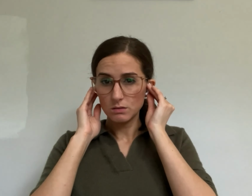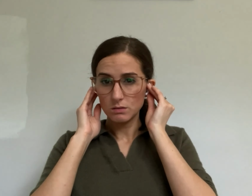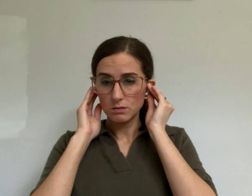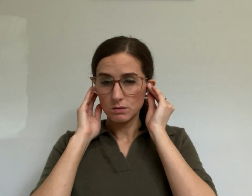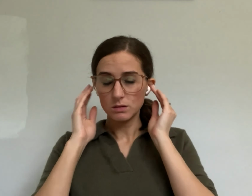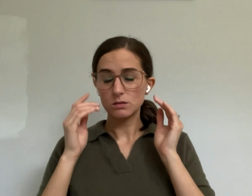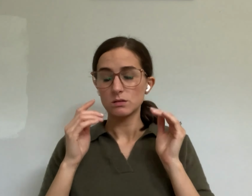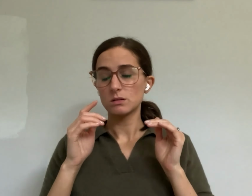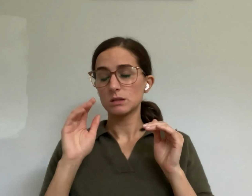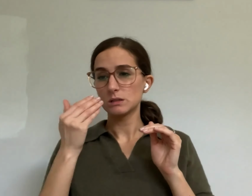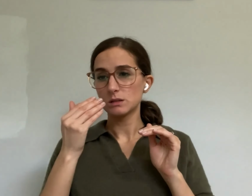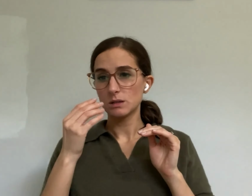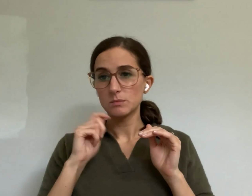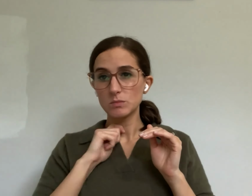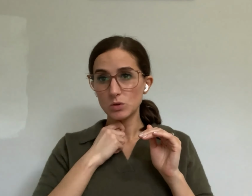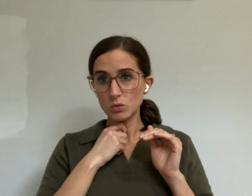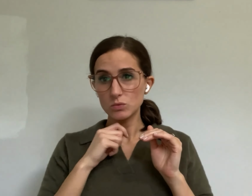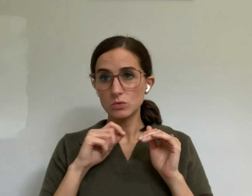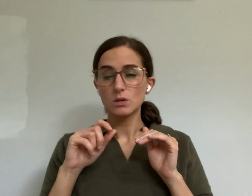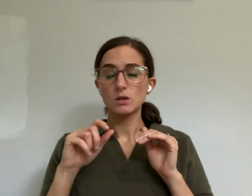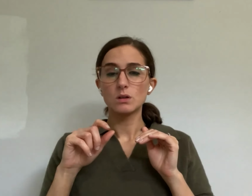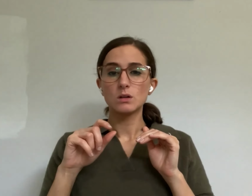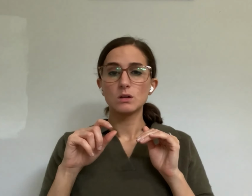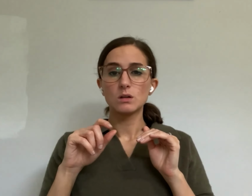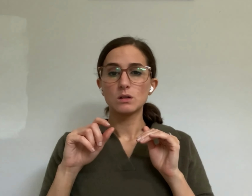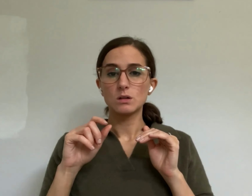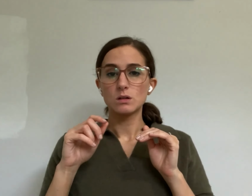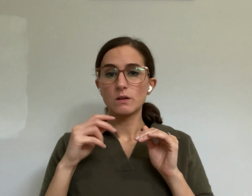sorry, having a hard time posting this.